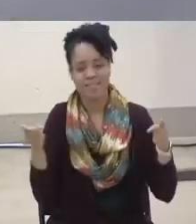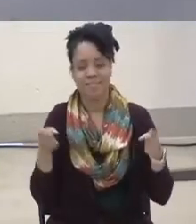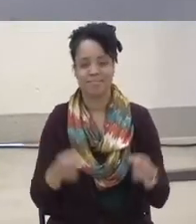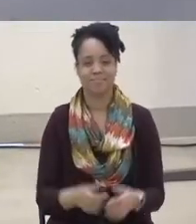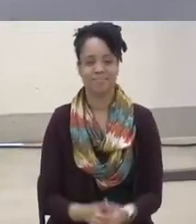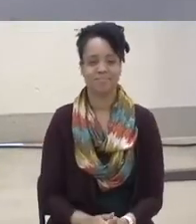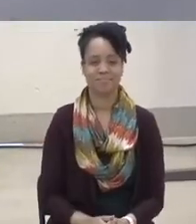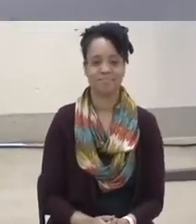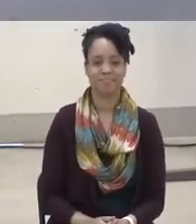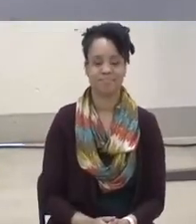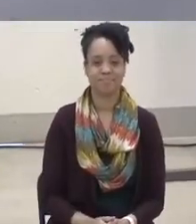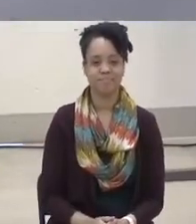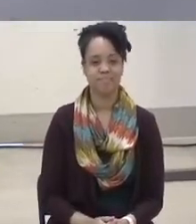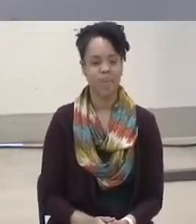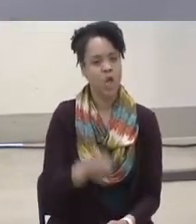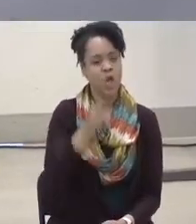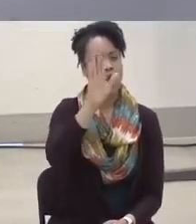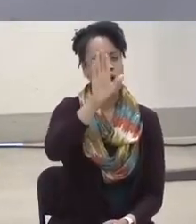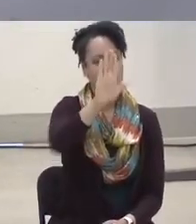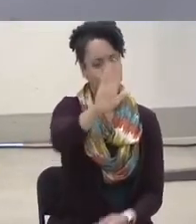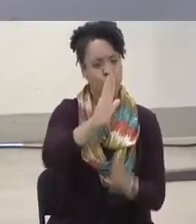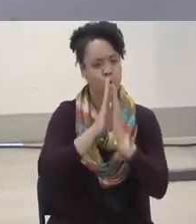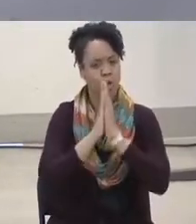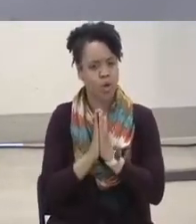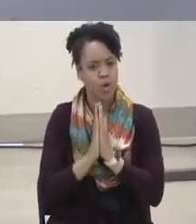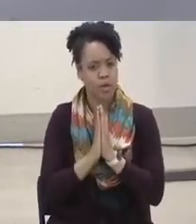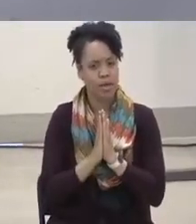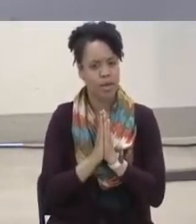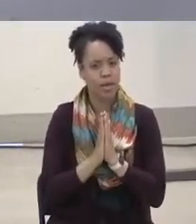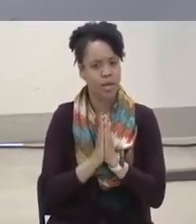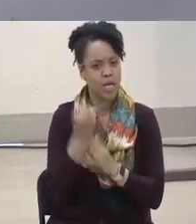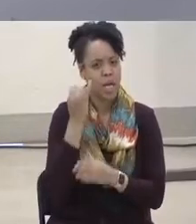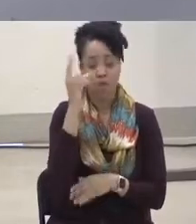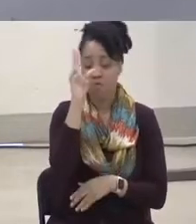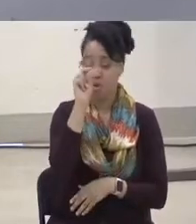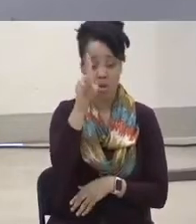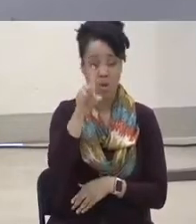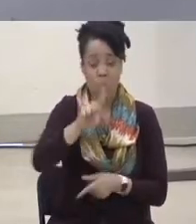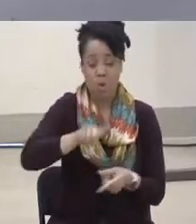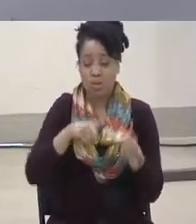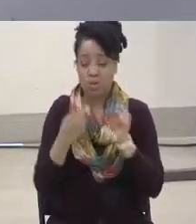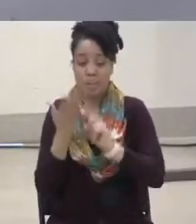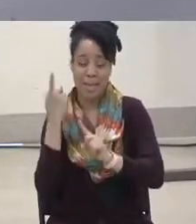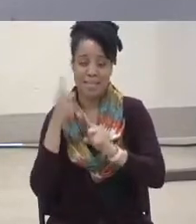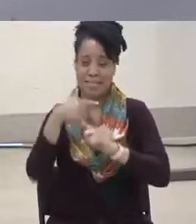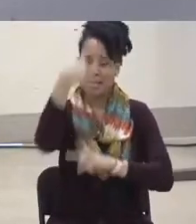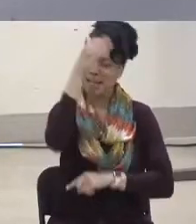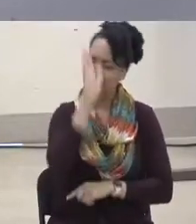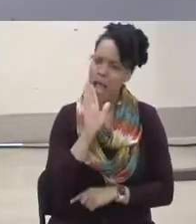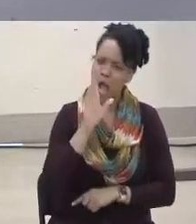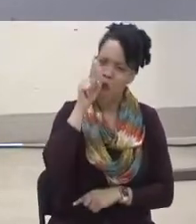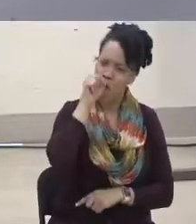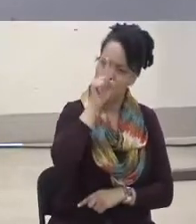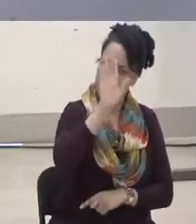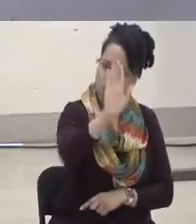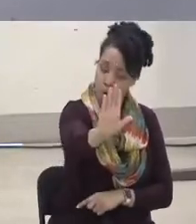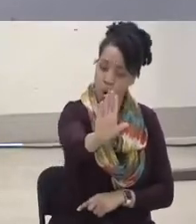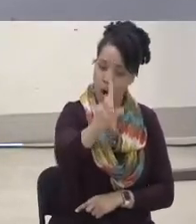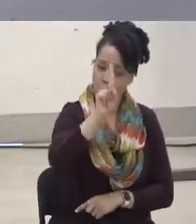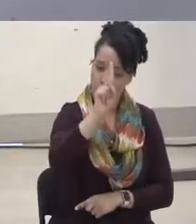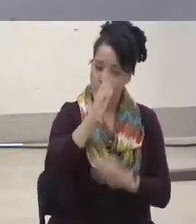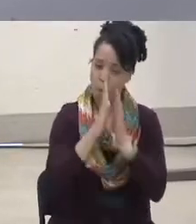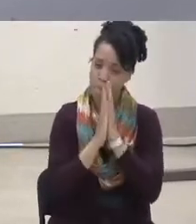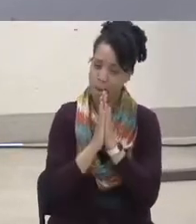puedes hacer la diferencia. Your prayer, if nobody turns back to God, your one prayer can make